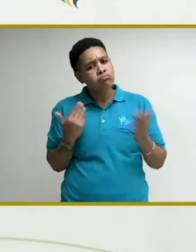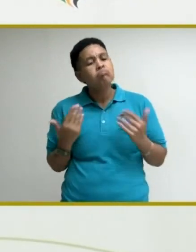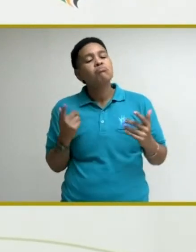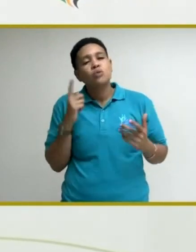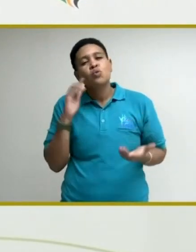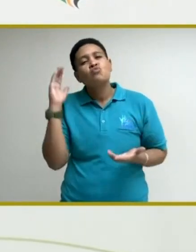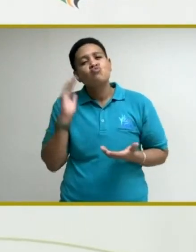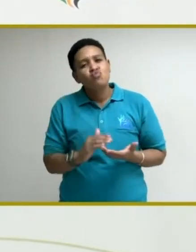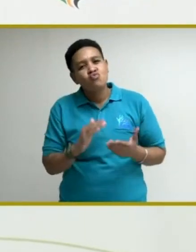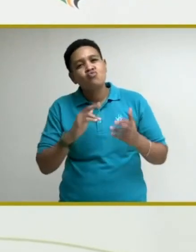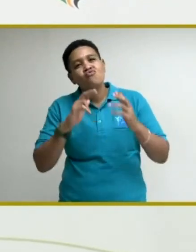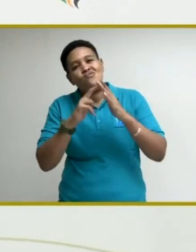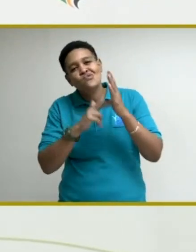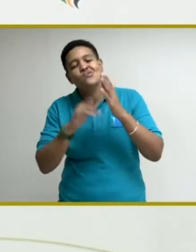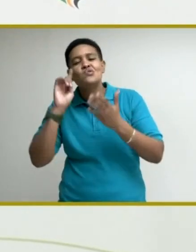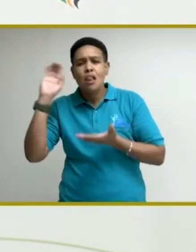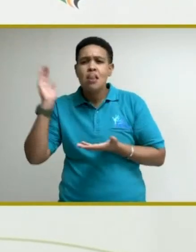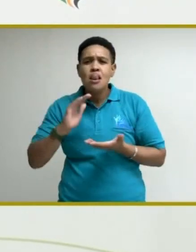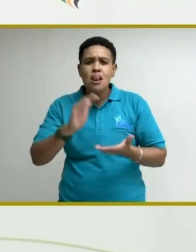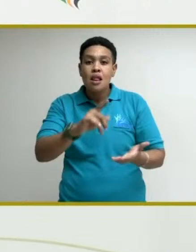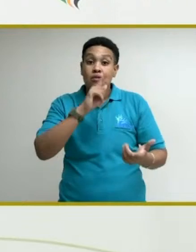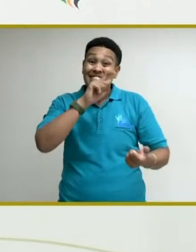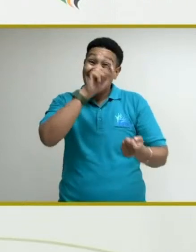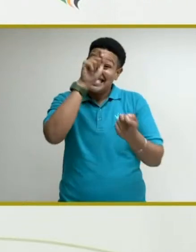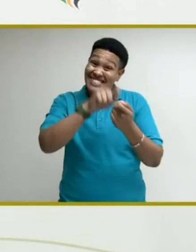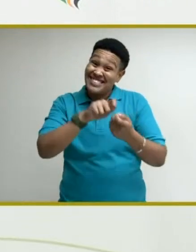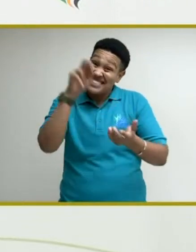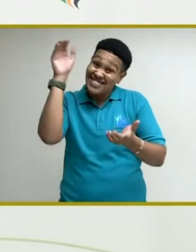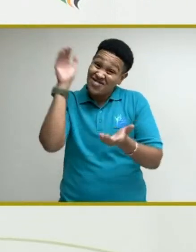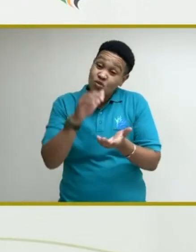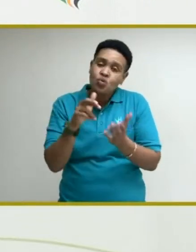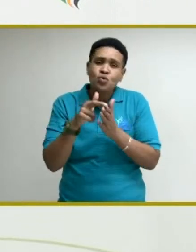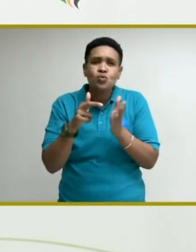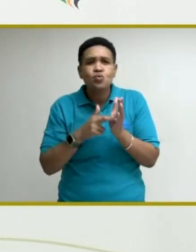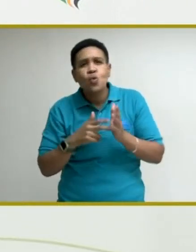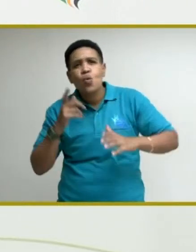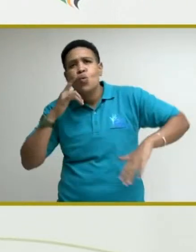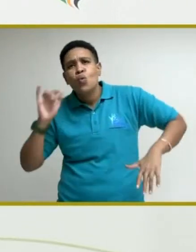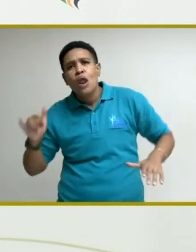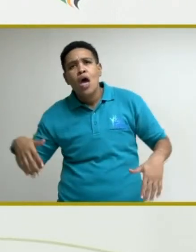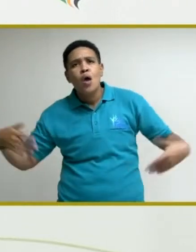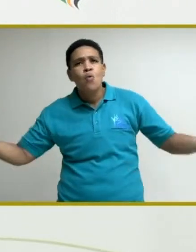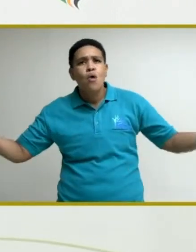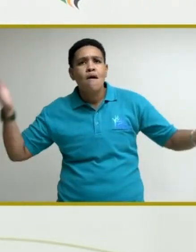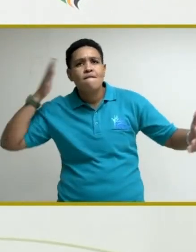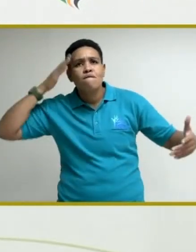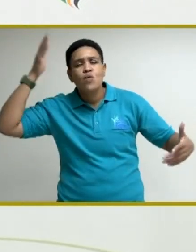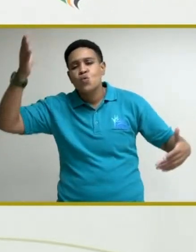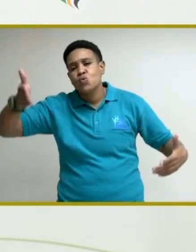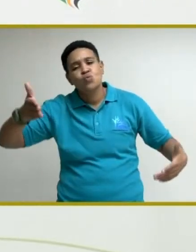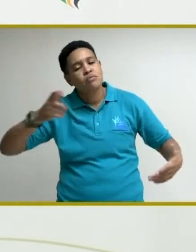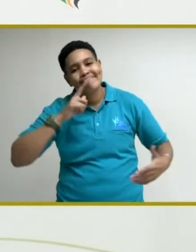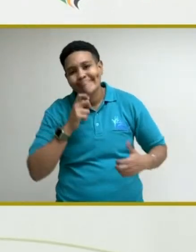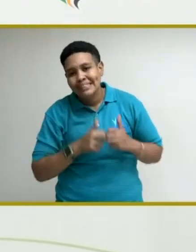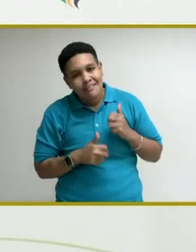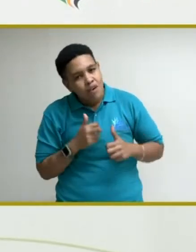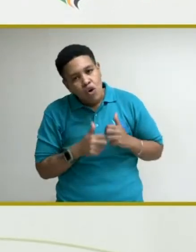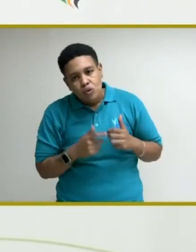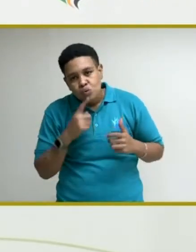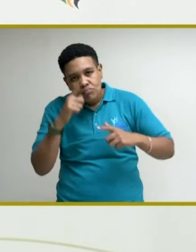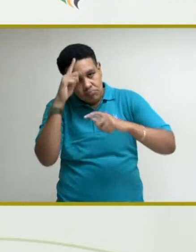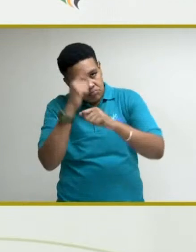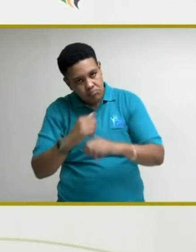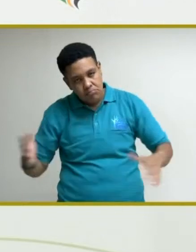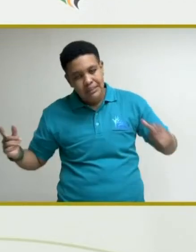measures. As to state specifically what those measures are going to be, It would be very difficult to say